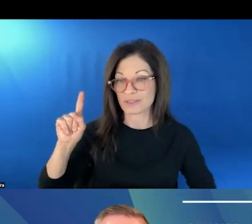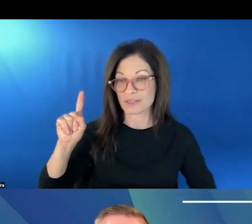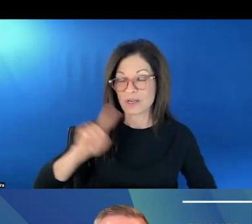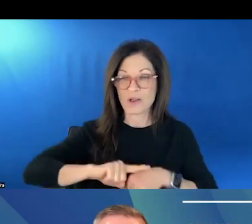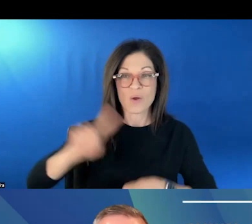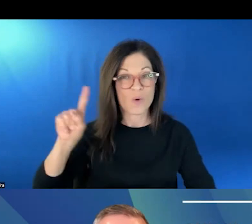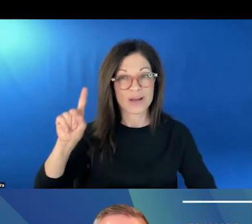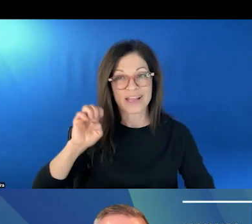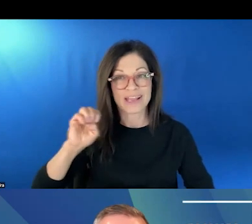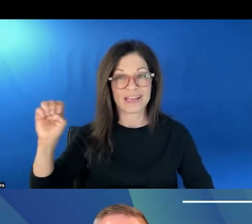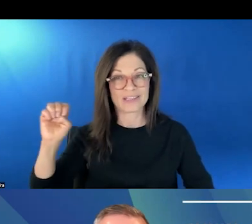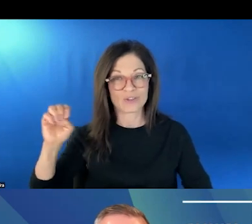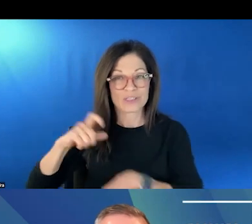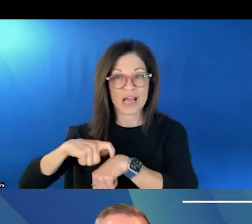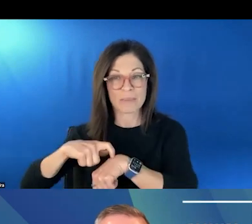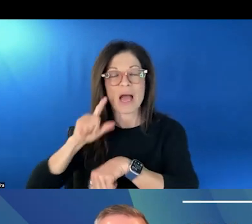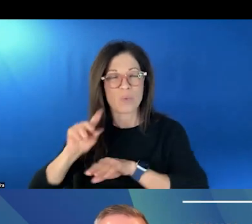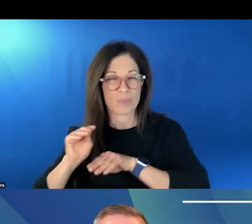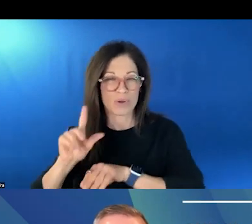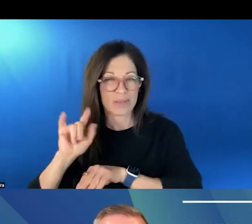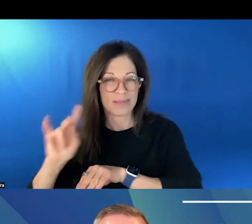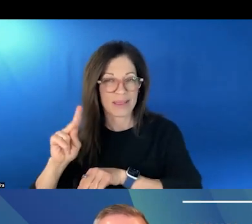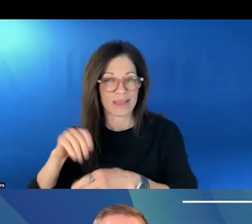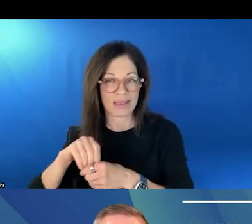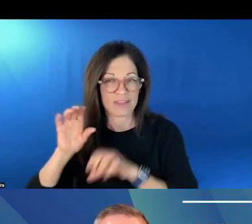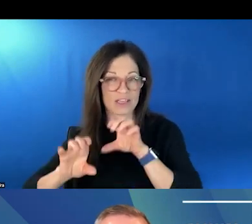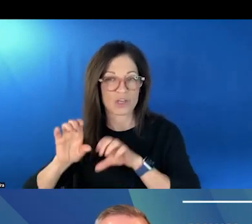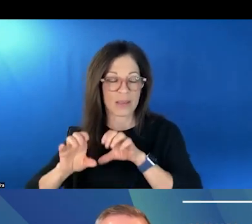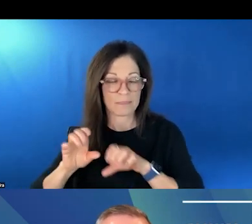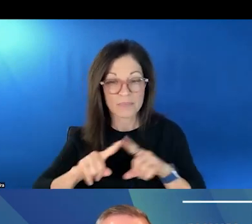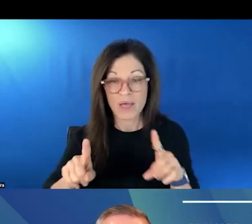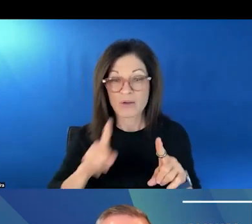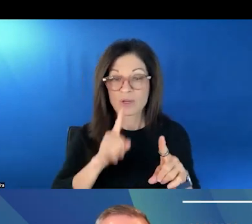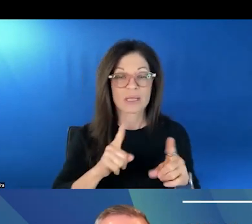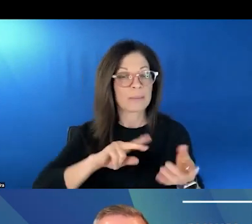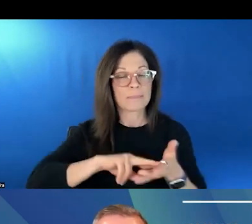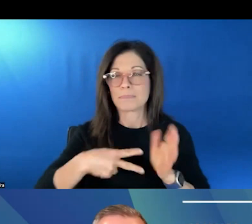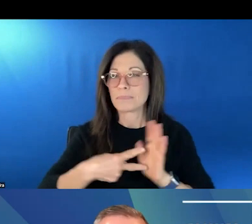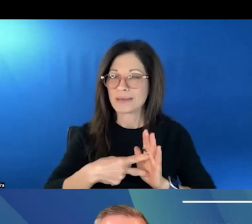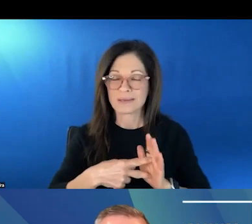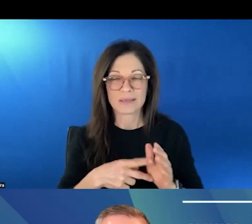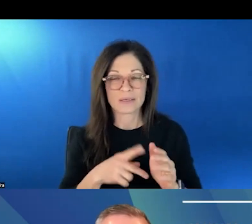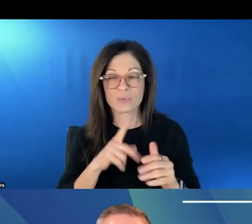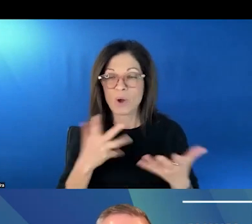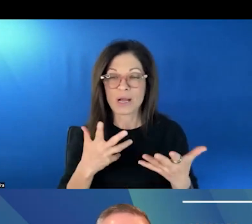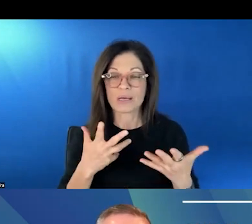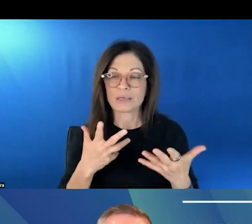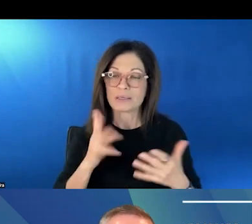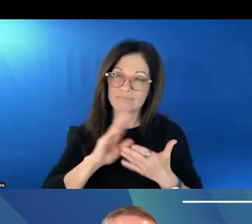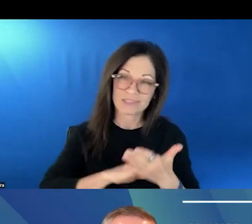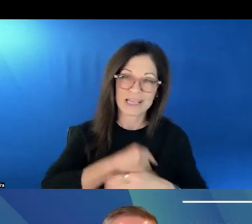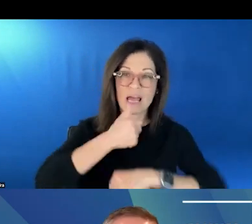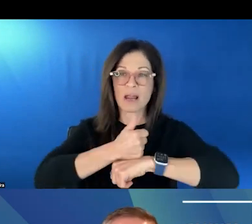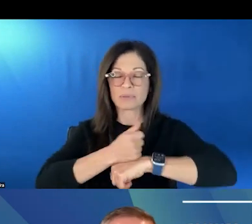o'clock Eastern time. I will put the link in the chat, but really intended to kind of set up some